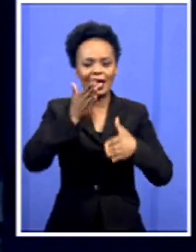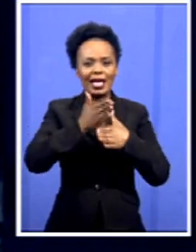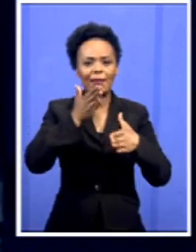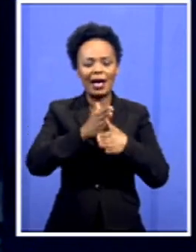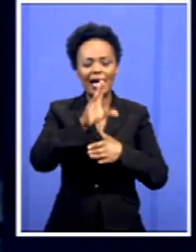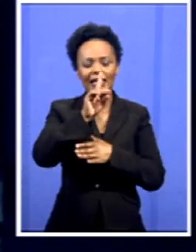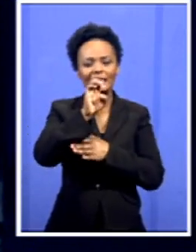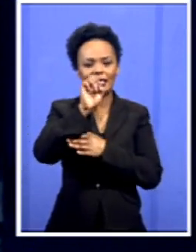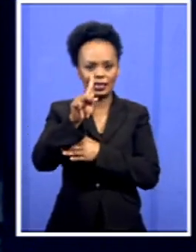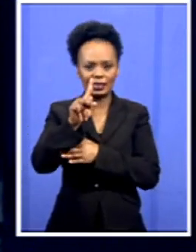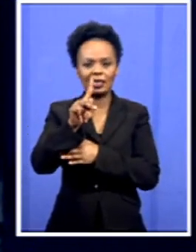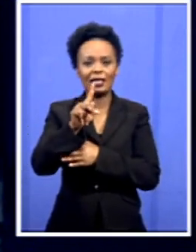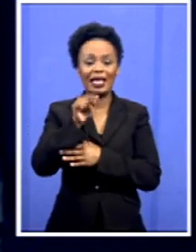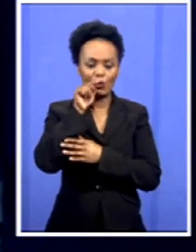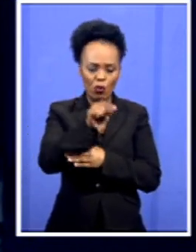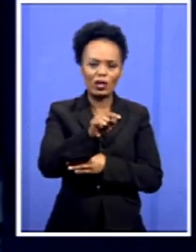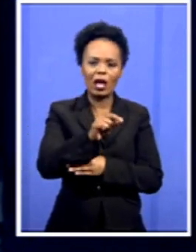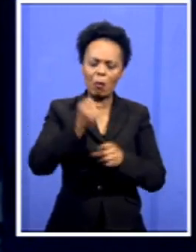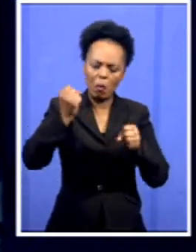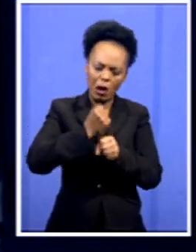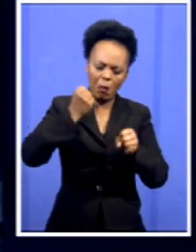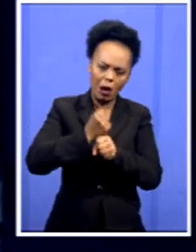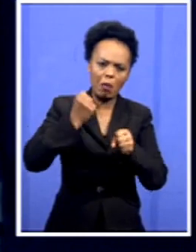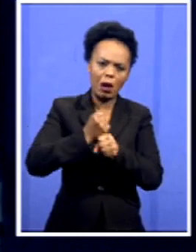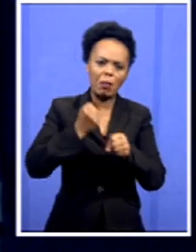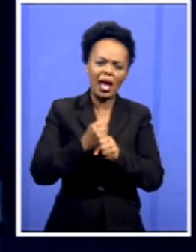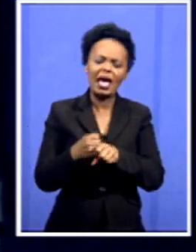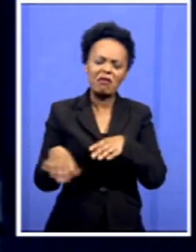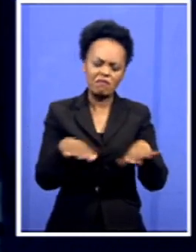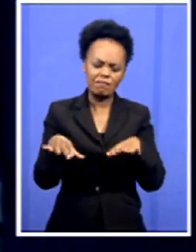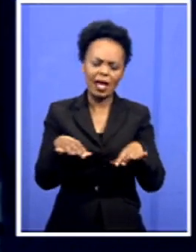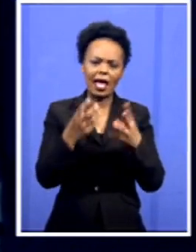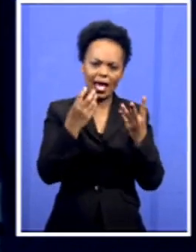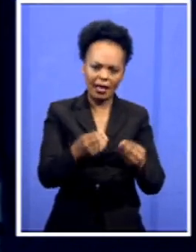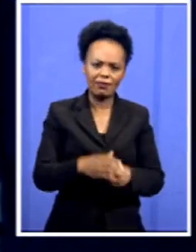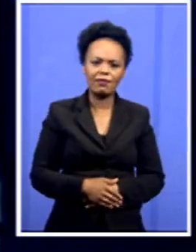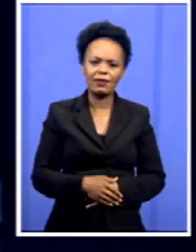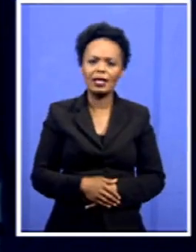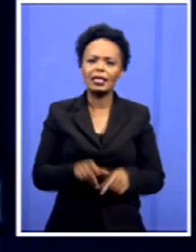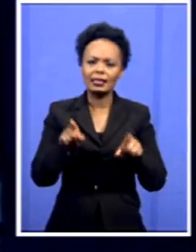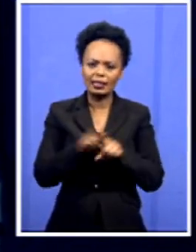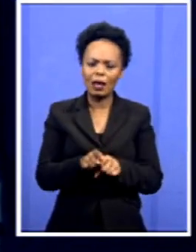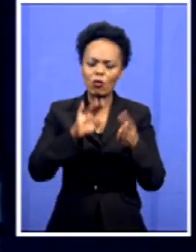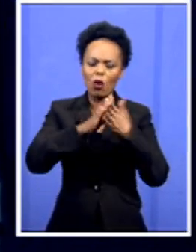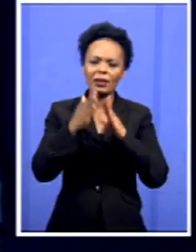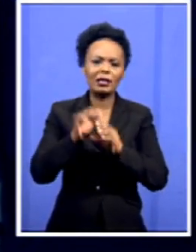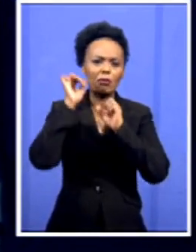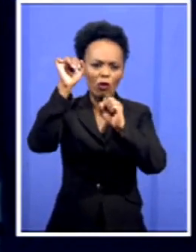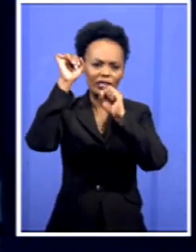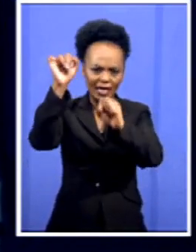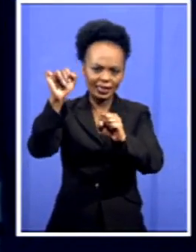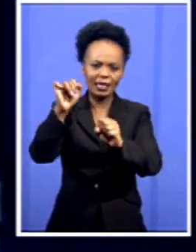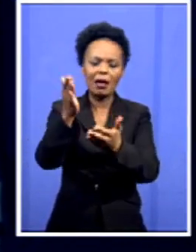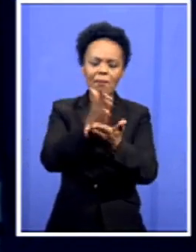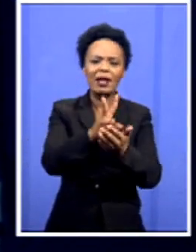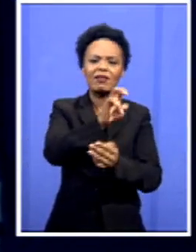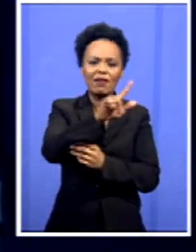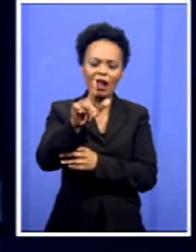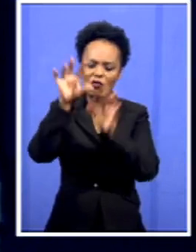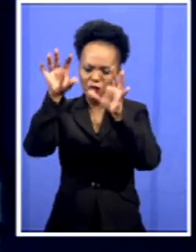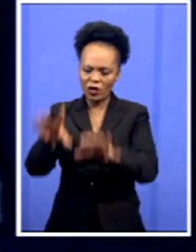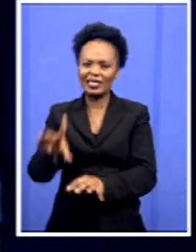active in Midval, and also we have a lot of marches and community protest in Midval forcing the